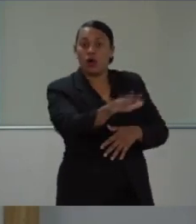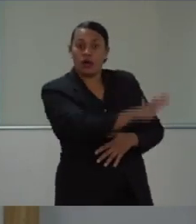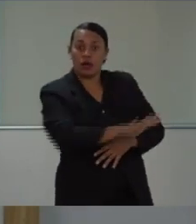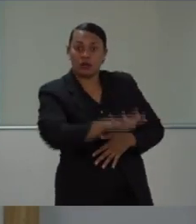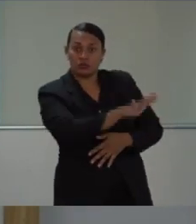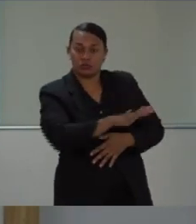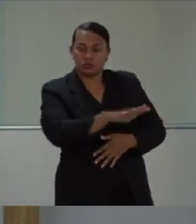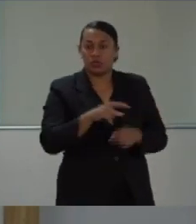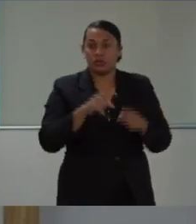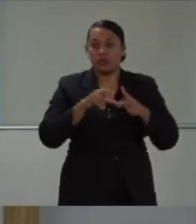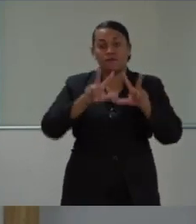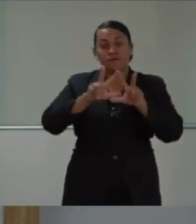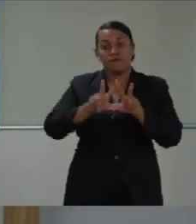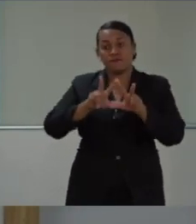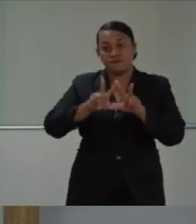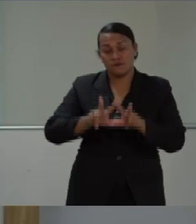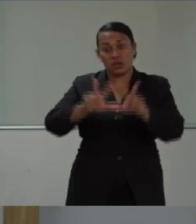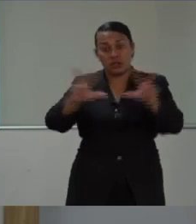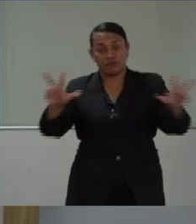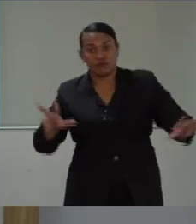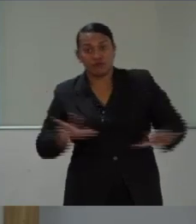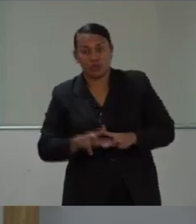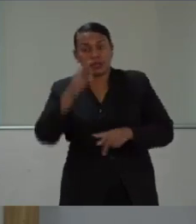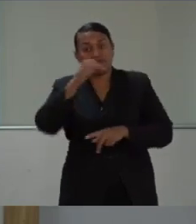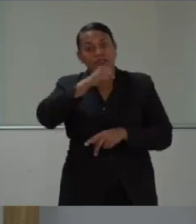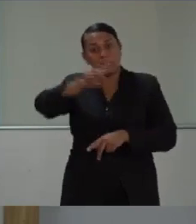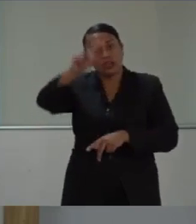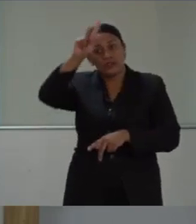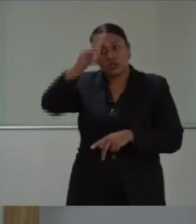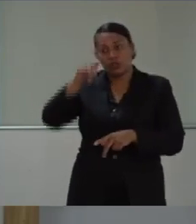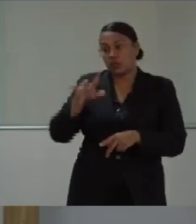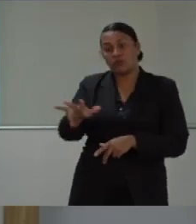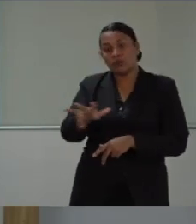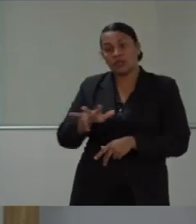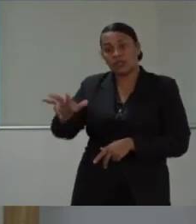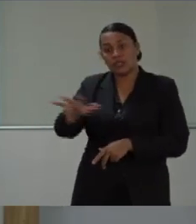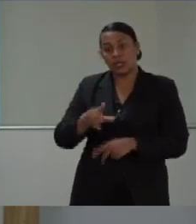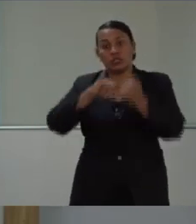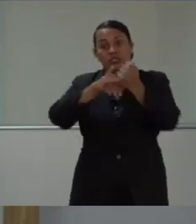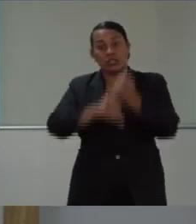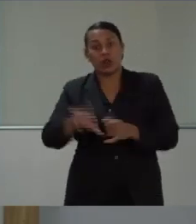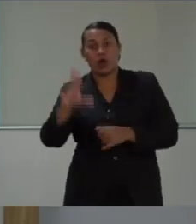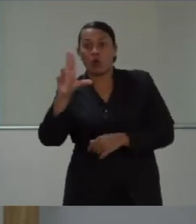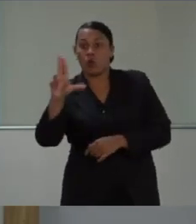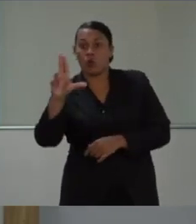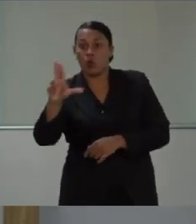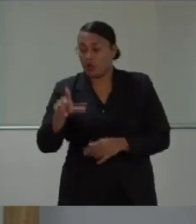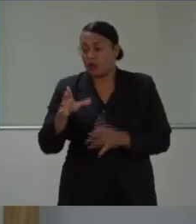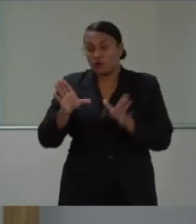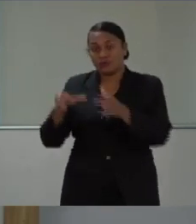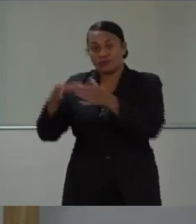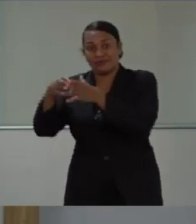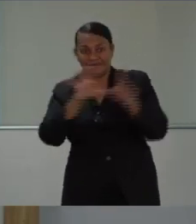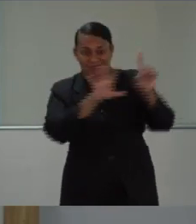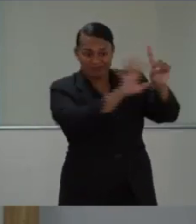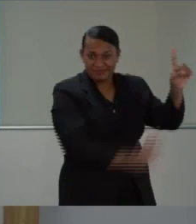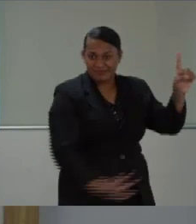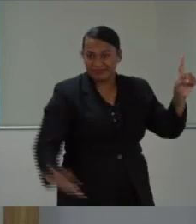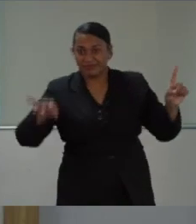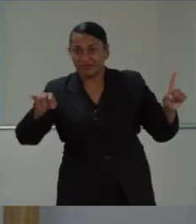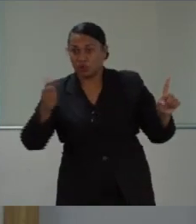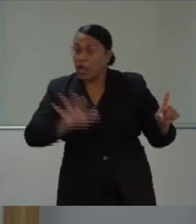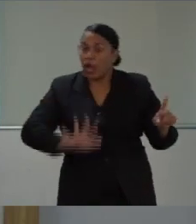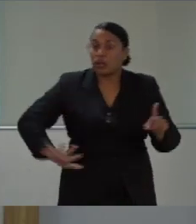Vitilevu, Kandavu, the Lomaivuti group, and the Southern Lau group. If any areas under